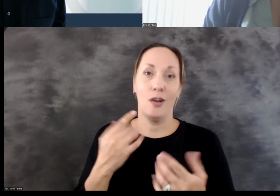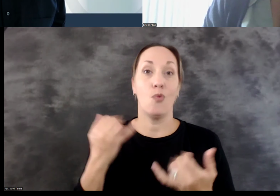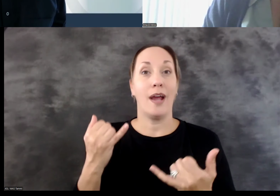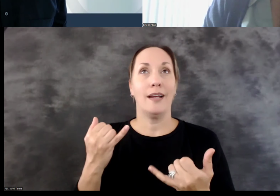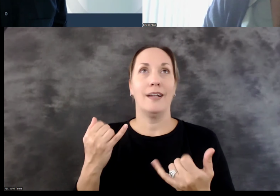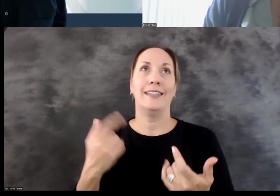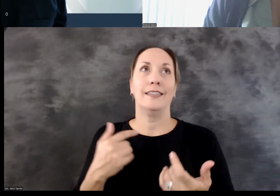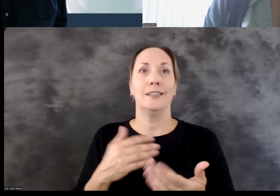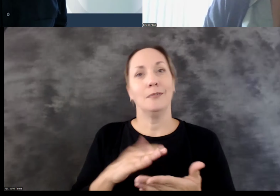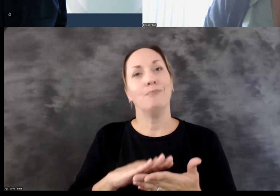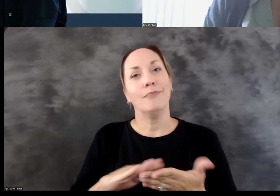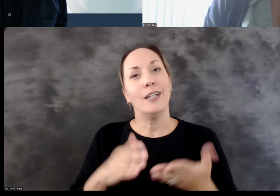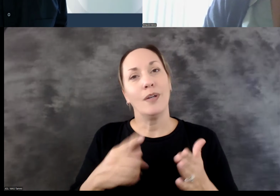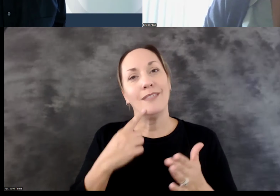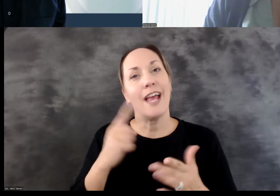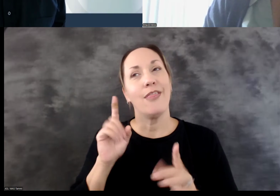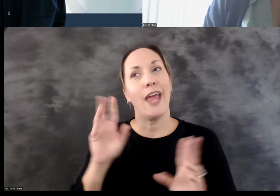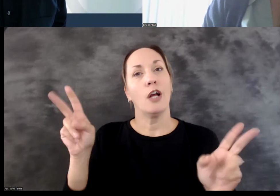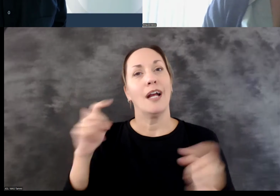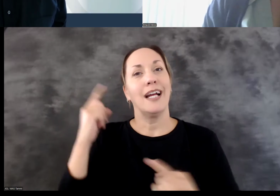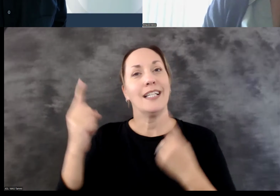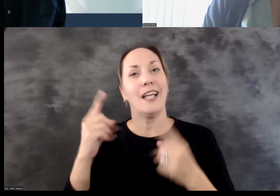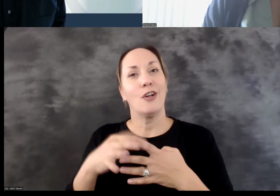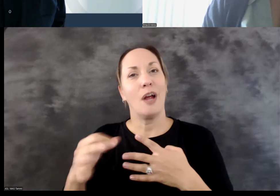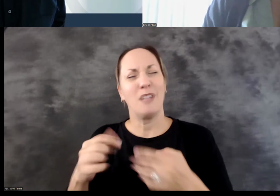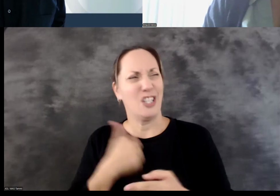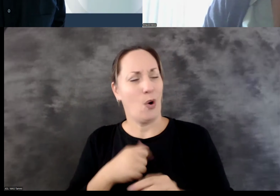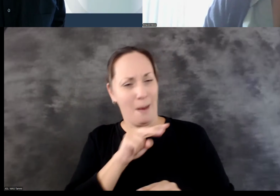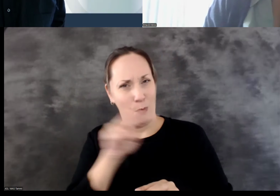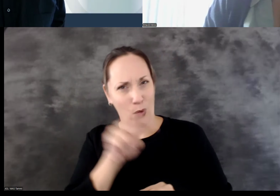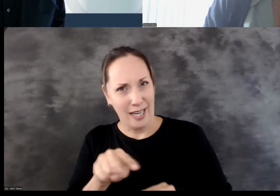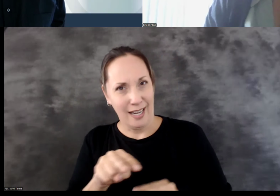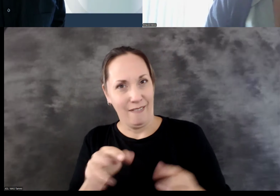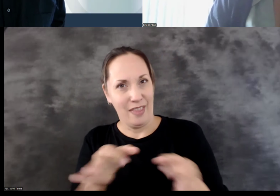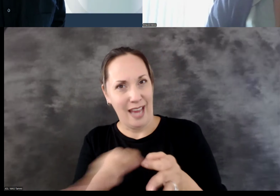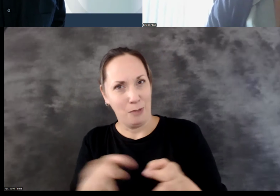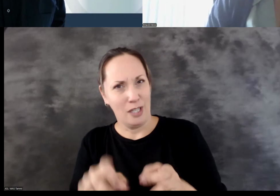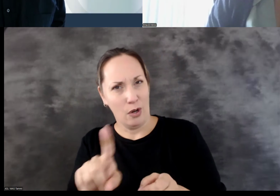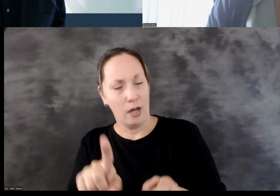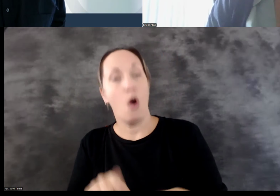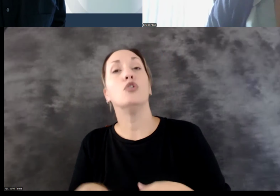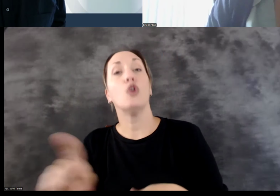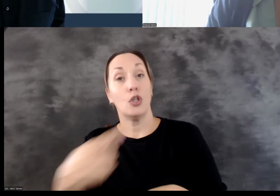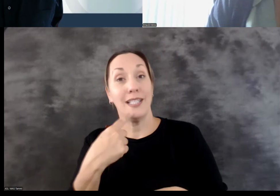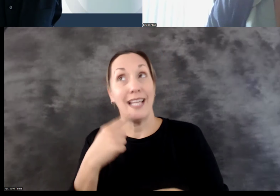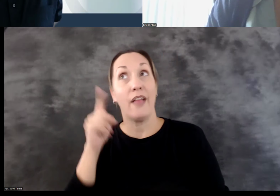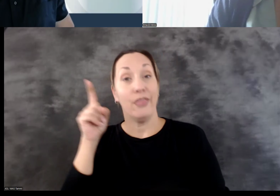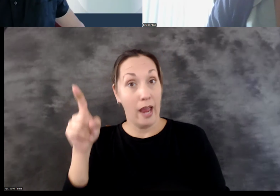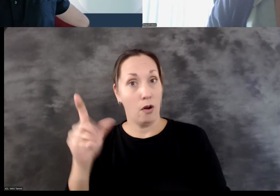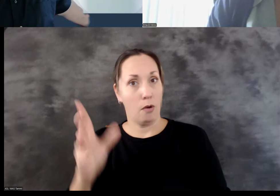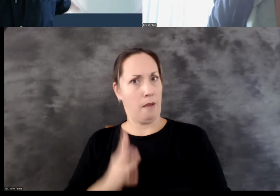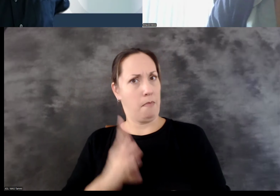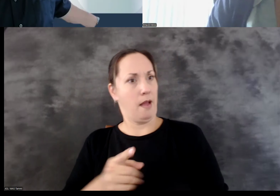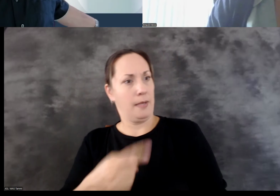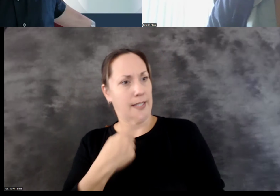Sorry, I'm reading the captioning. Okay. So you're saying they are being polite to you, saying